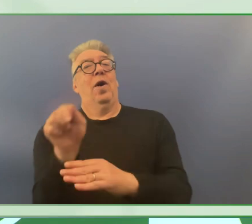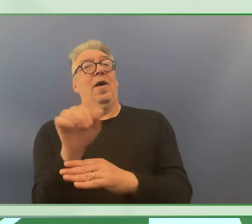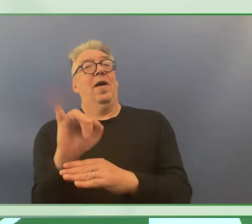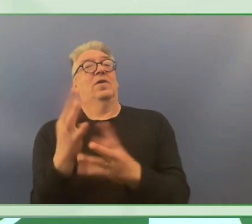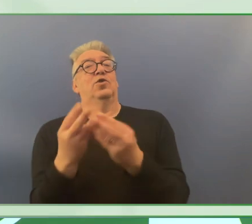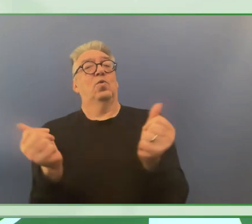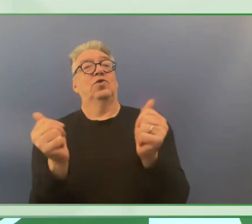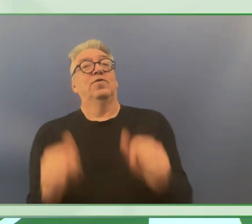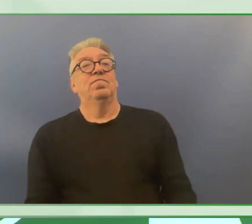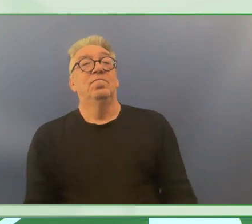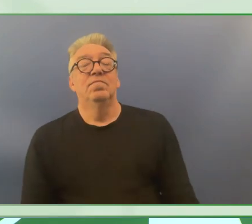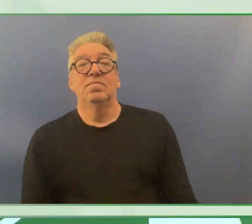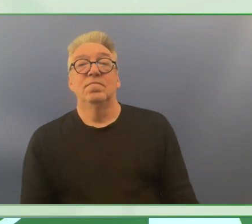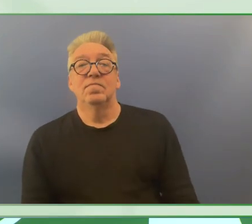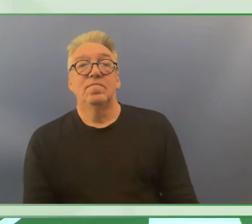And